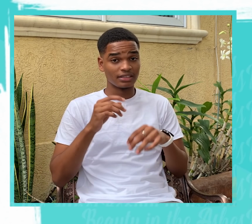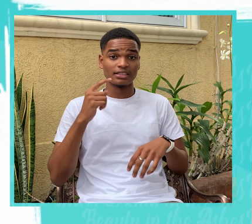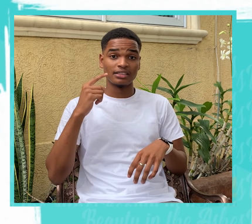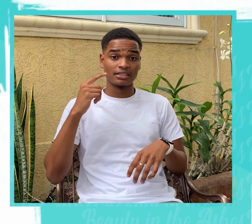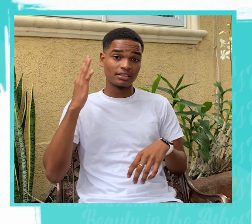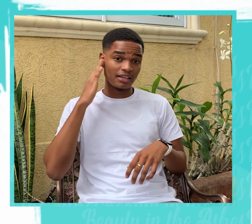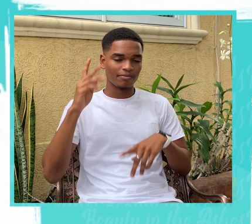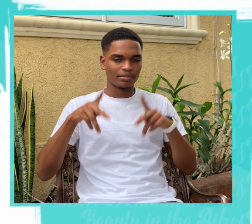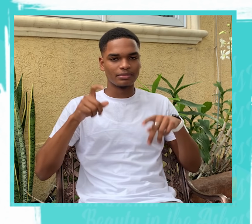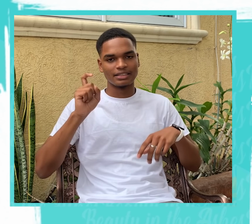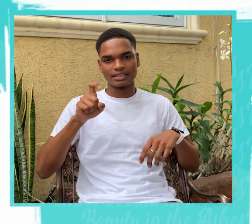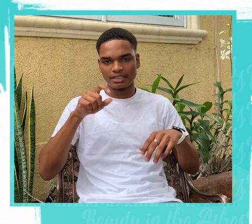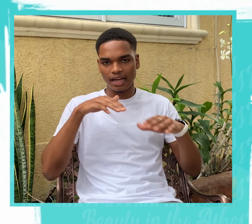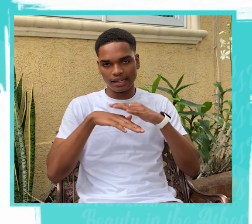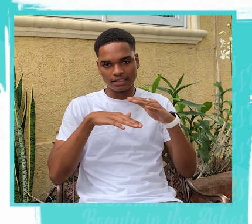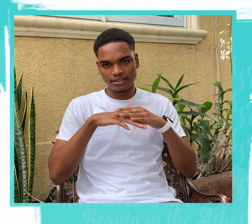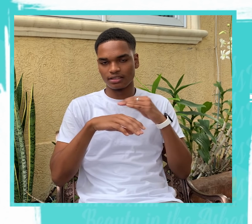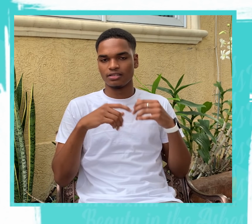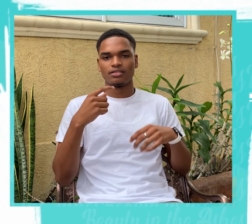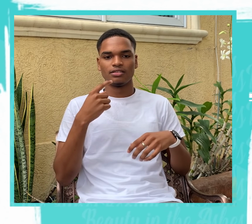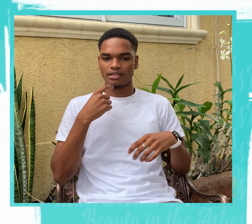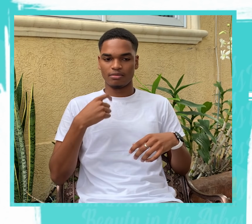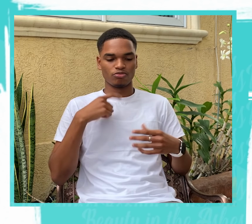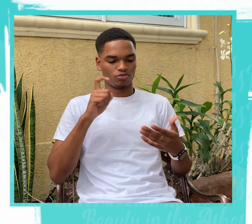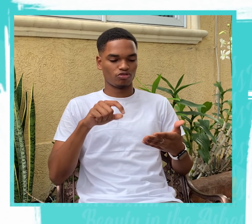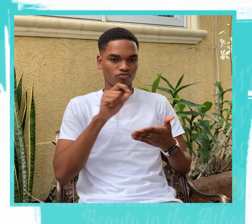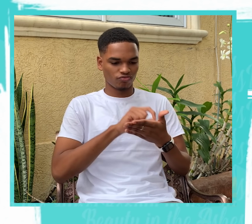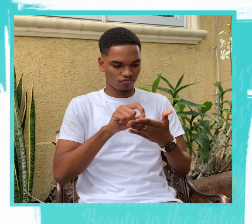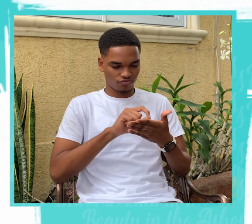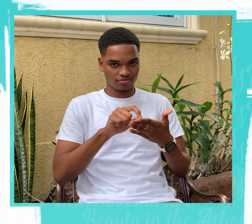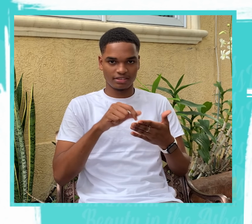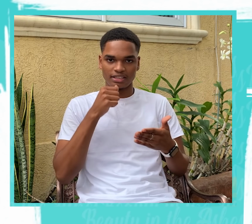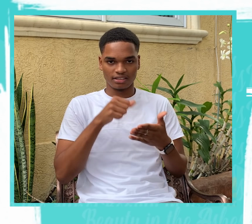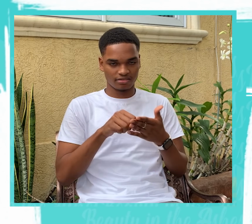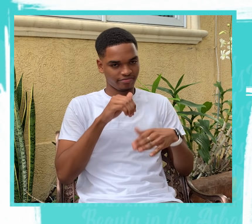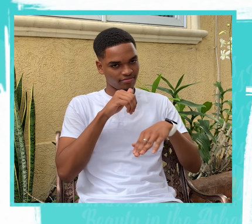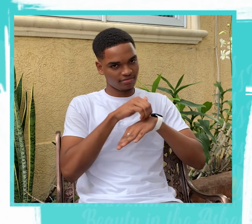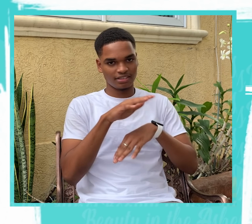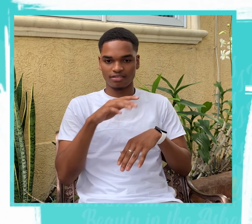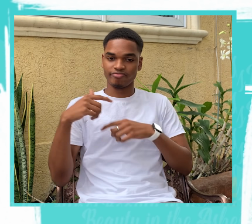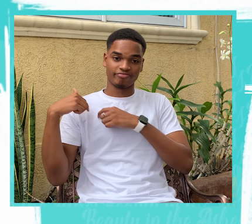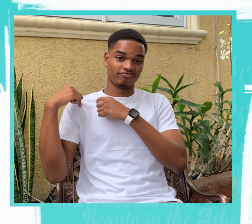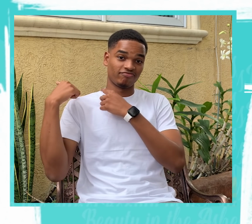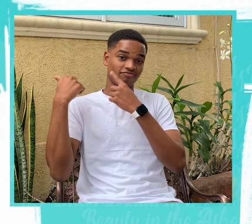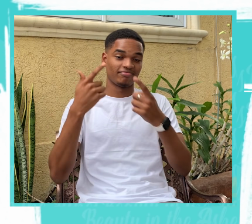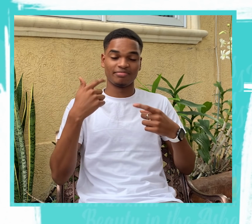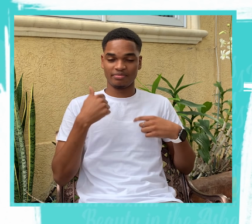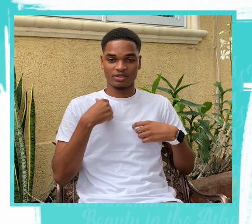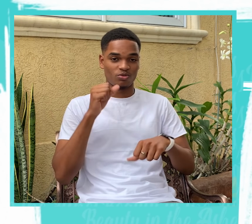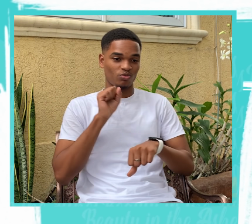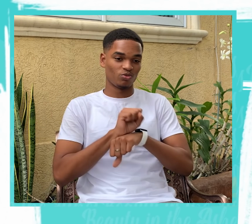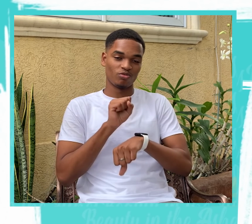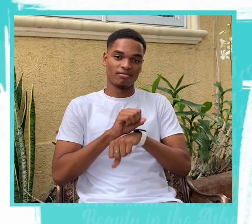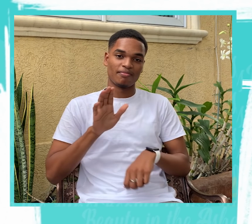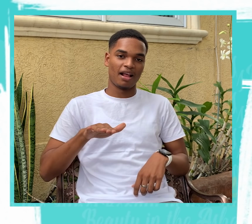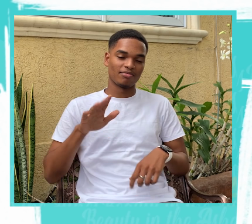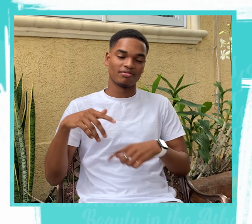access. Told me to write a proposal I did. And I've been on Parliament screen ever since. Yeah.